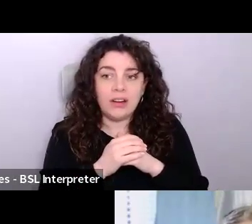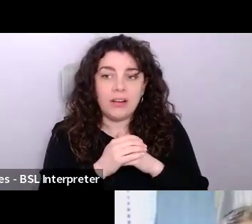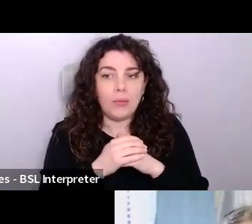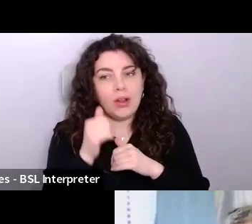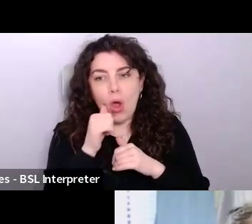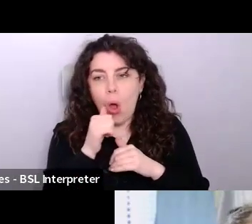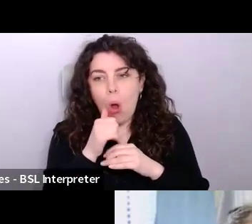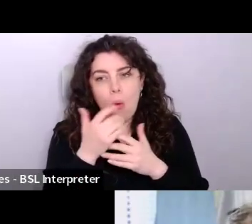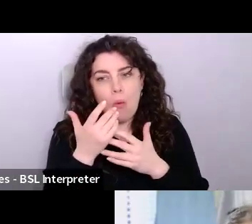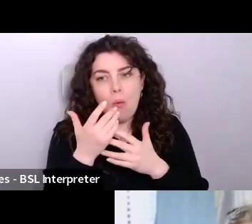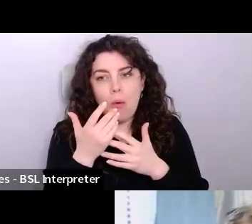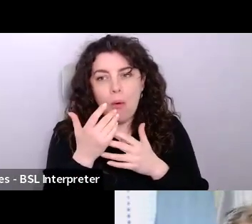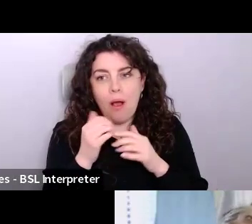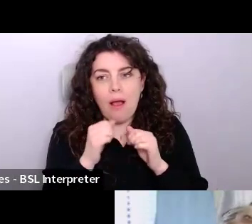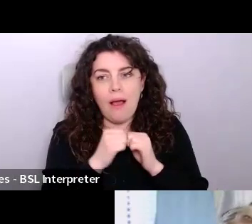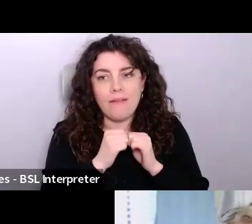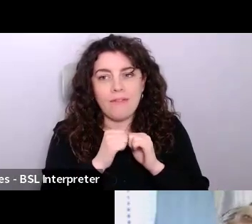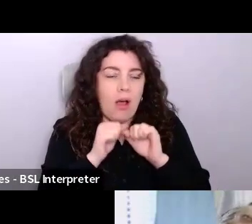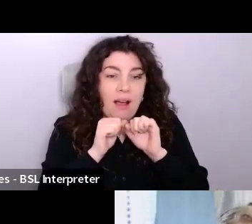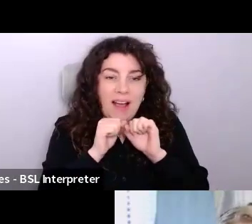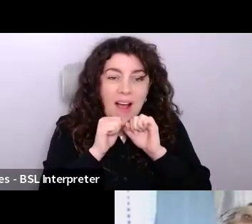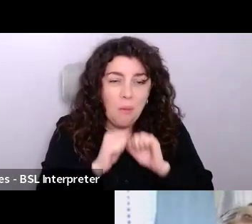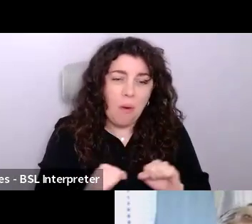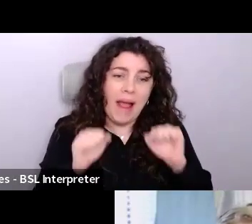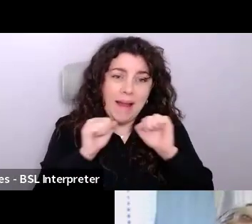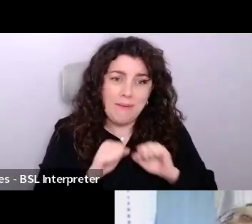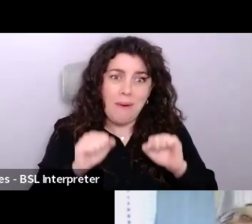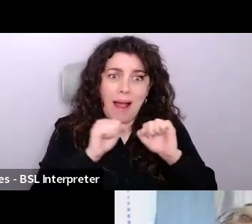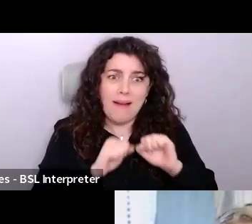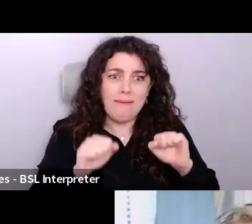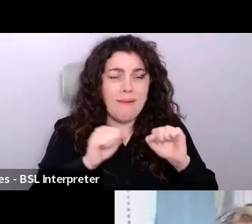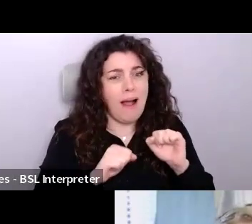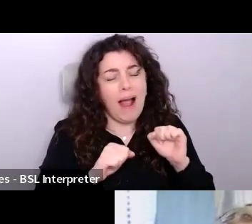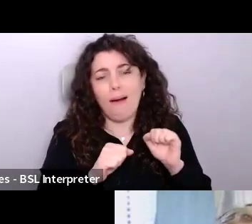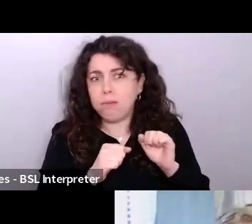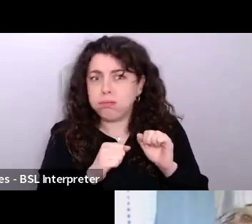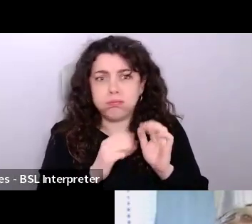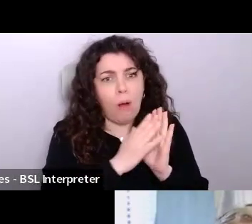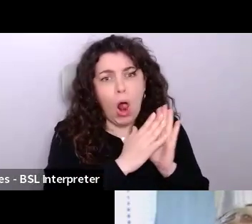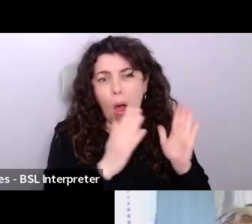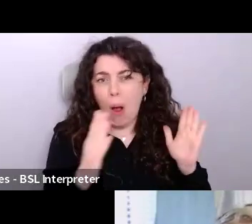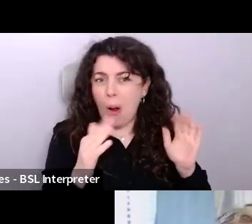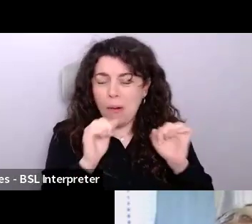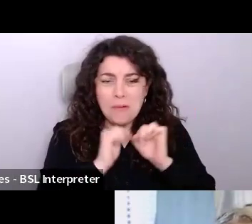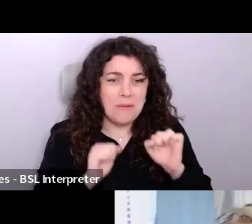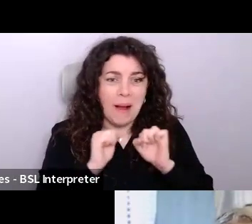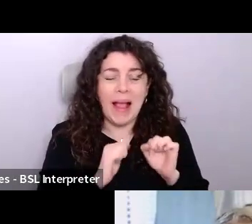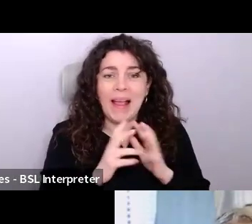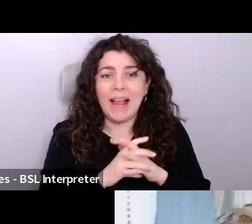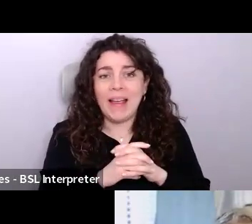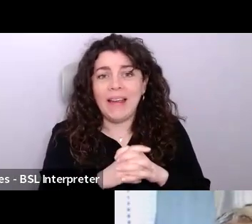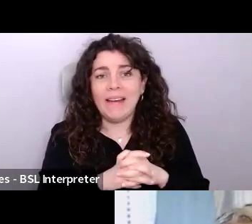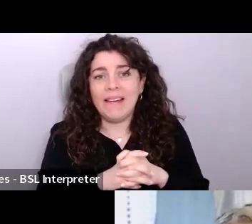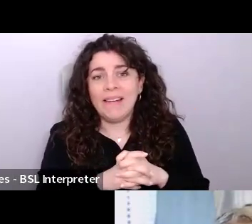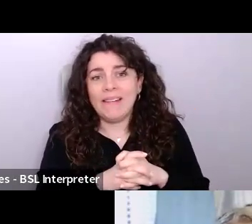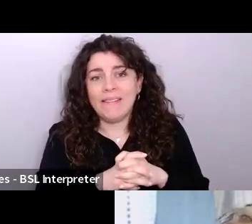wait for Access to Work, and also for someone maybe in a workplace